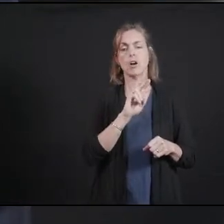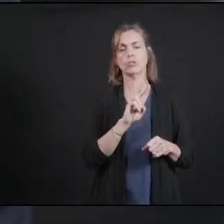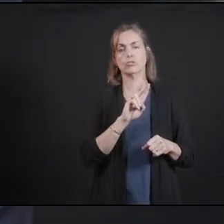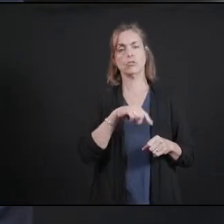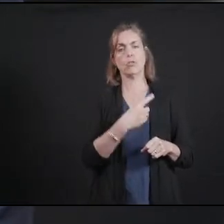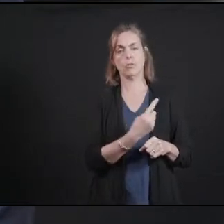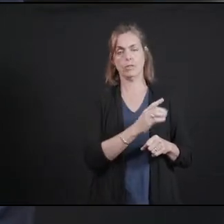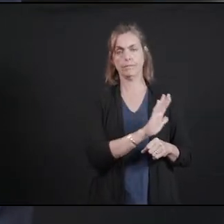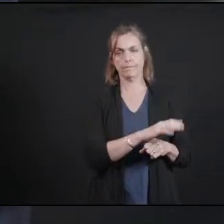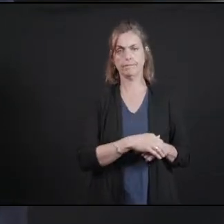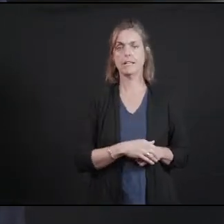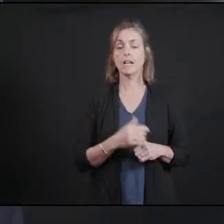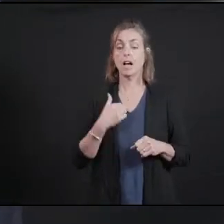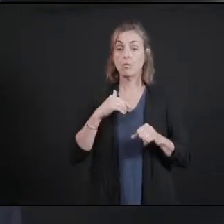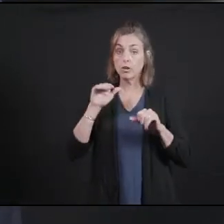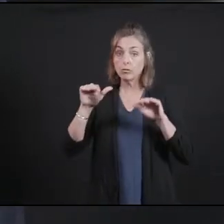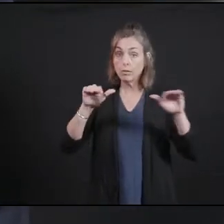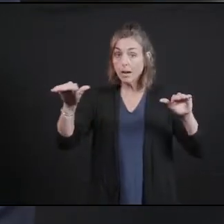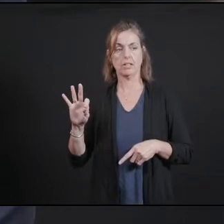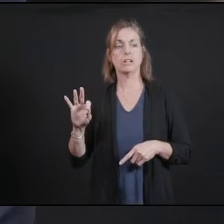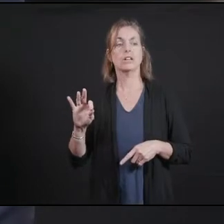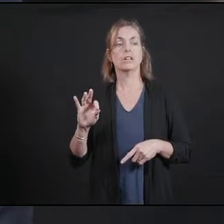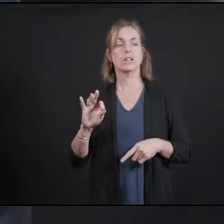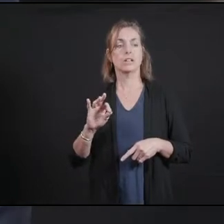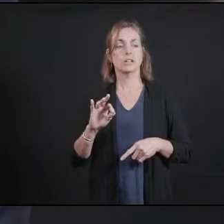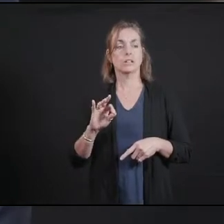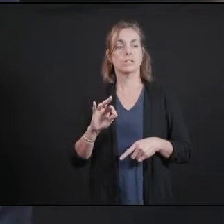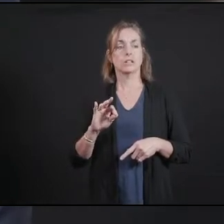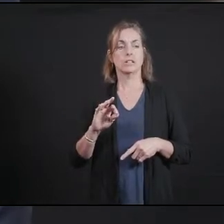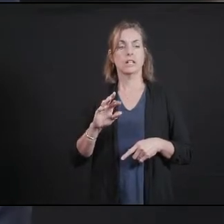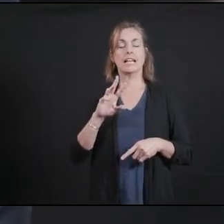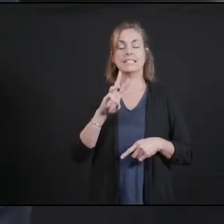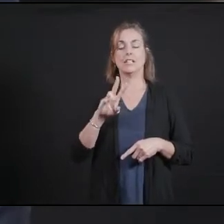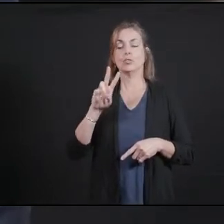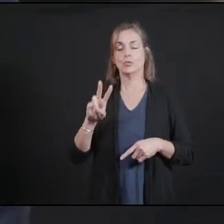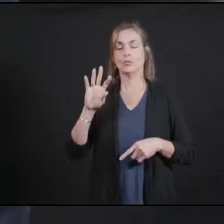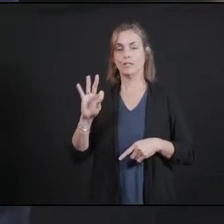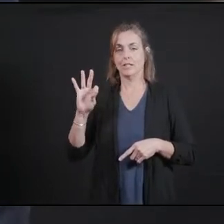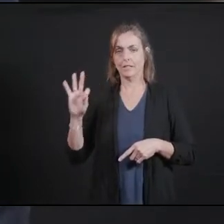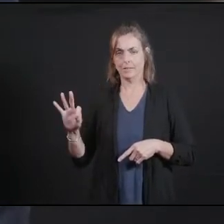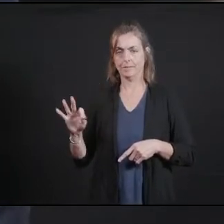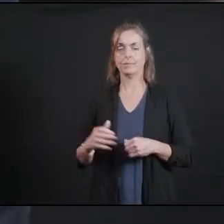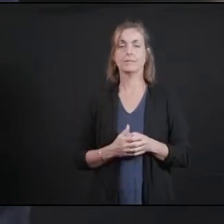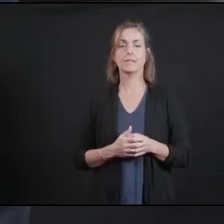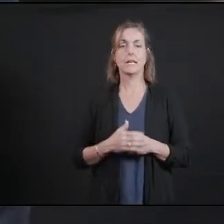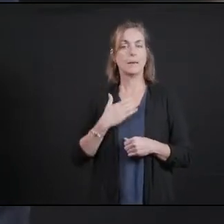you believe that you have come into contact with the virus, please call